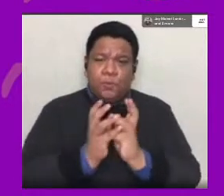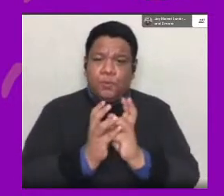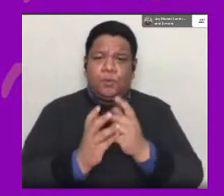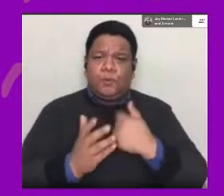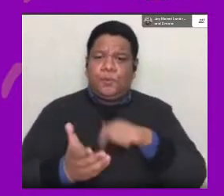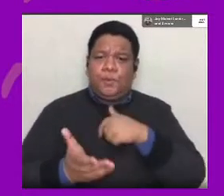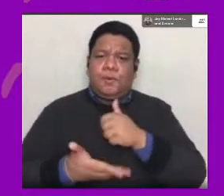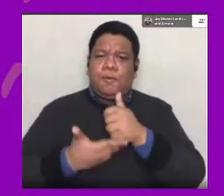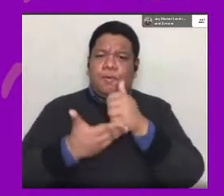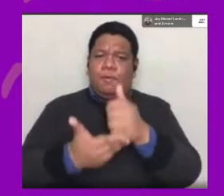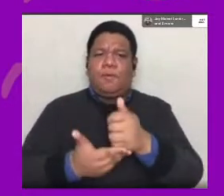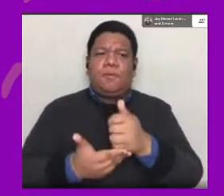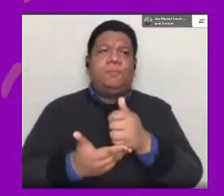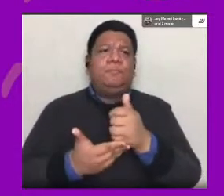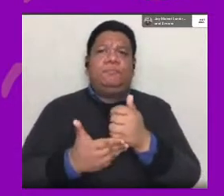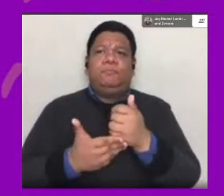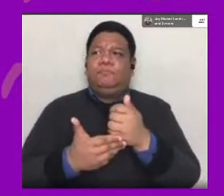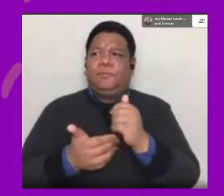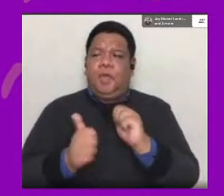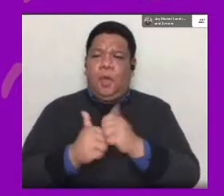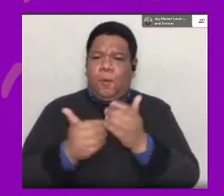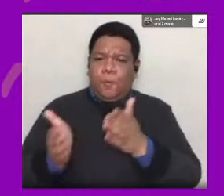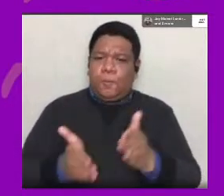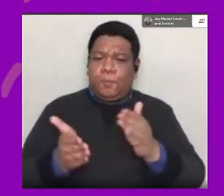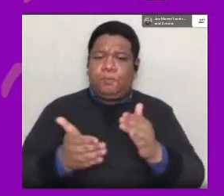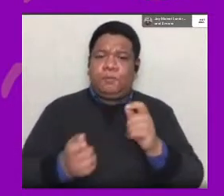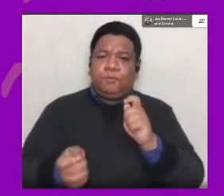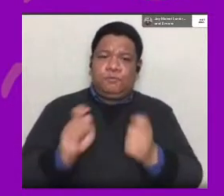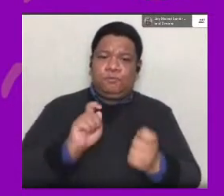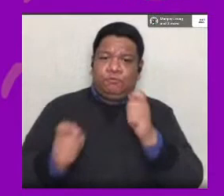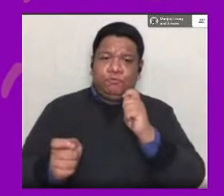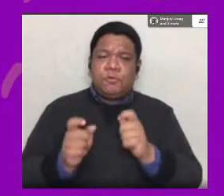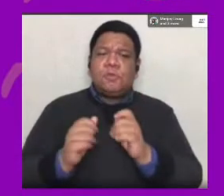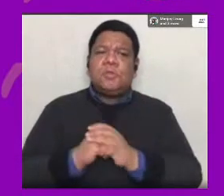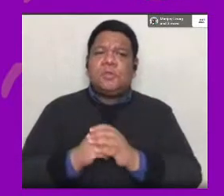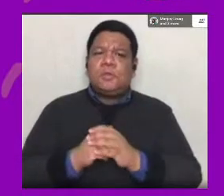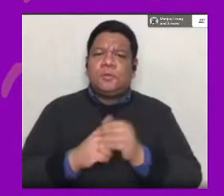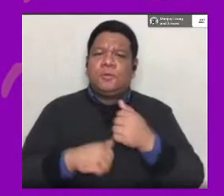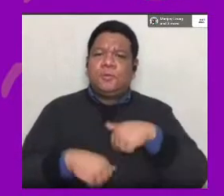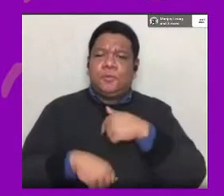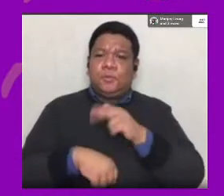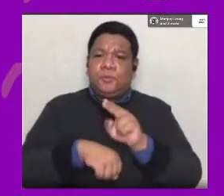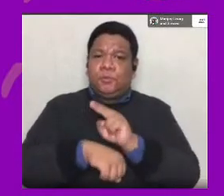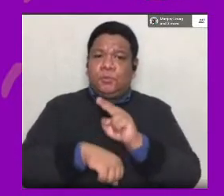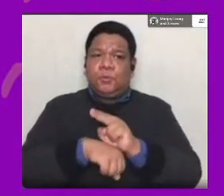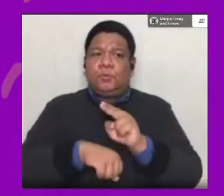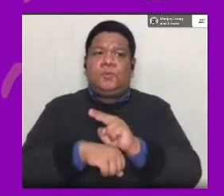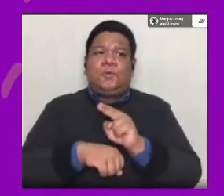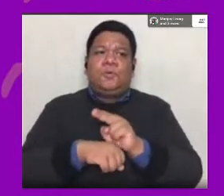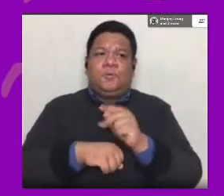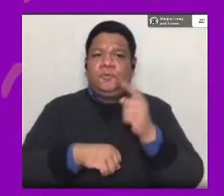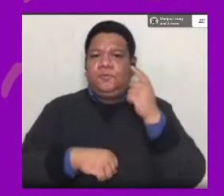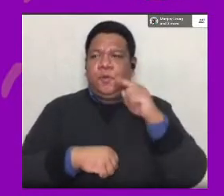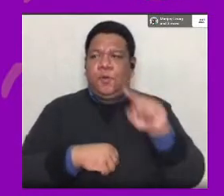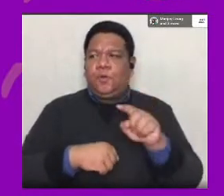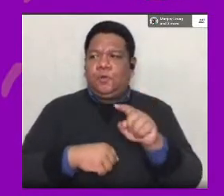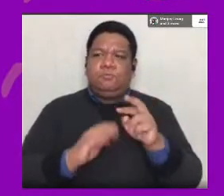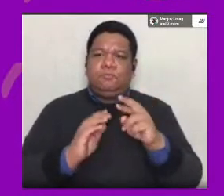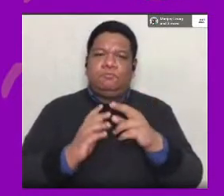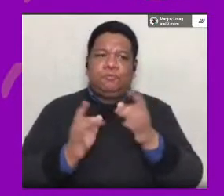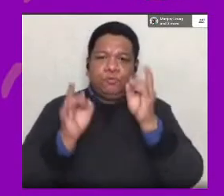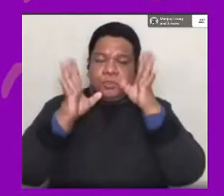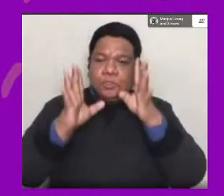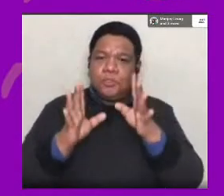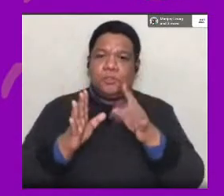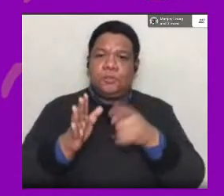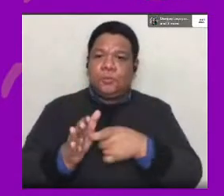shape the strategies that we can use to identify risks and the conditions that worsen the